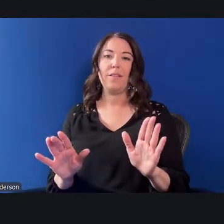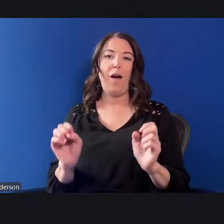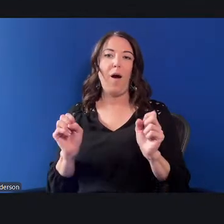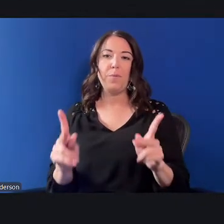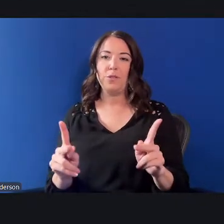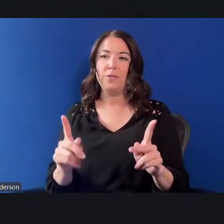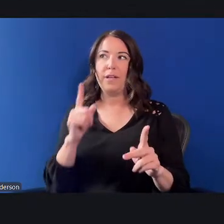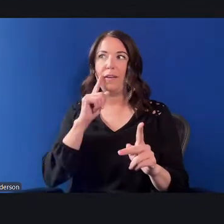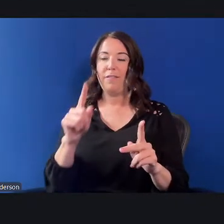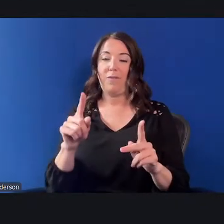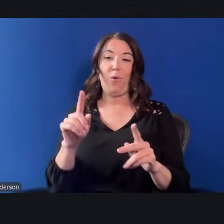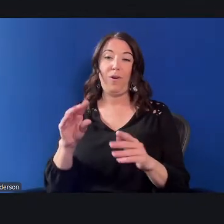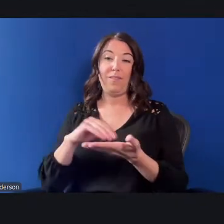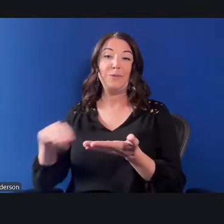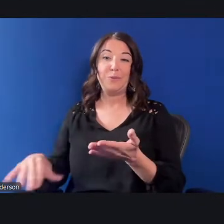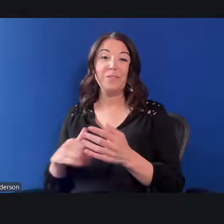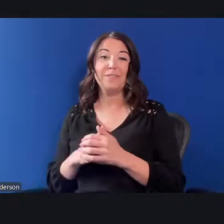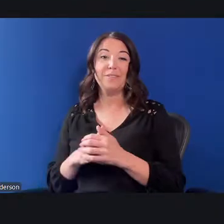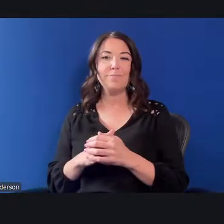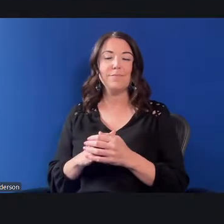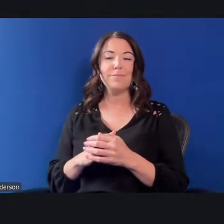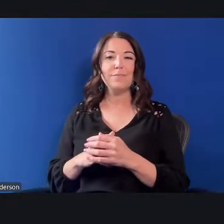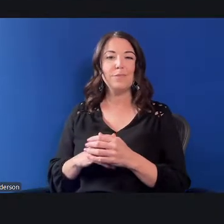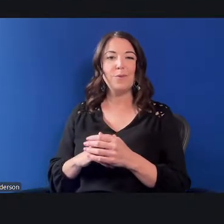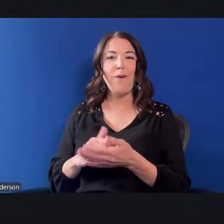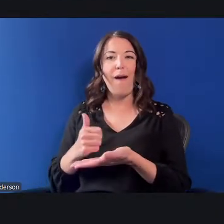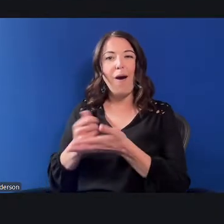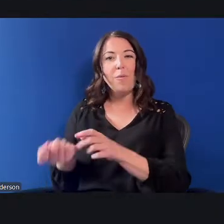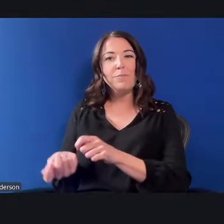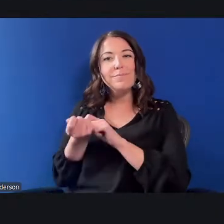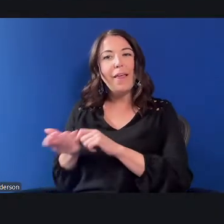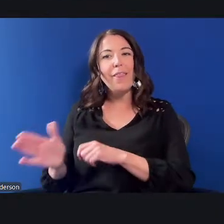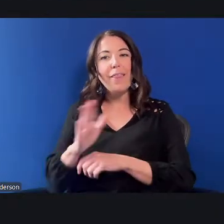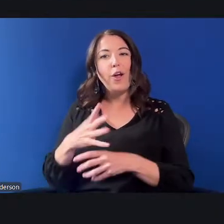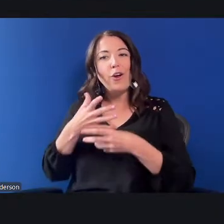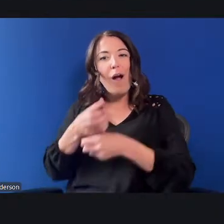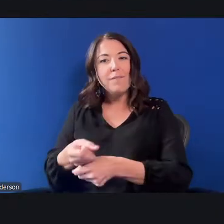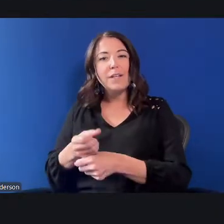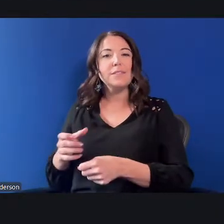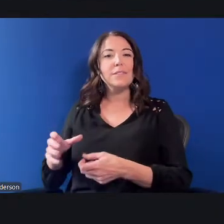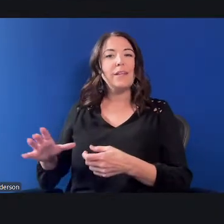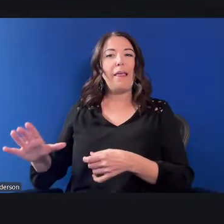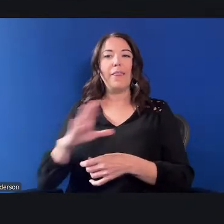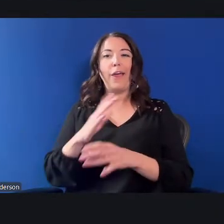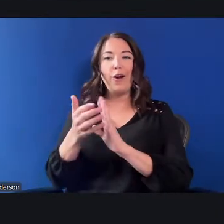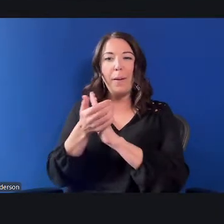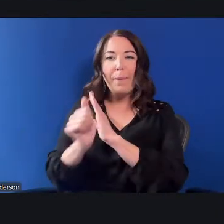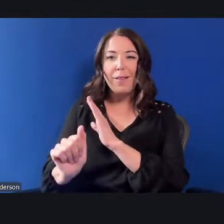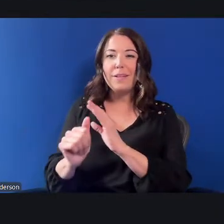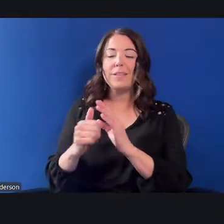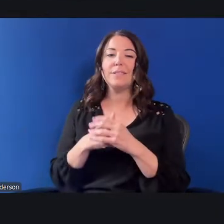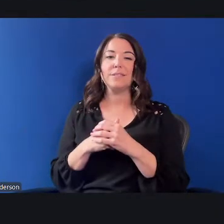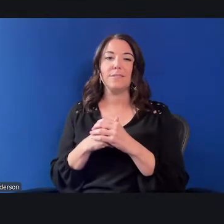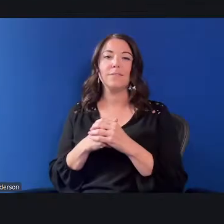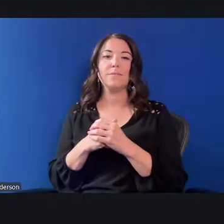opportunity for these kids to build their confidence, build their abilities as they get older.